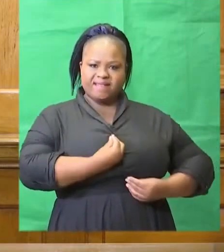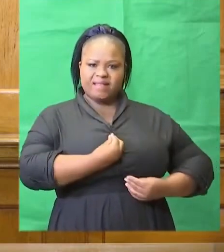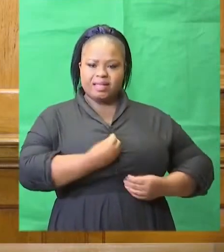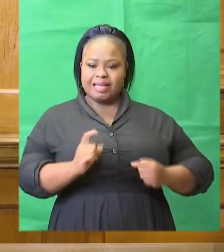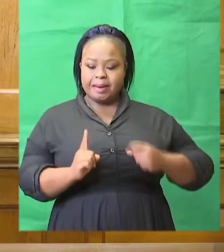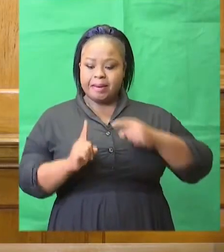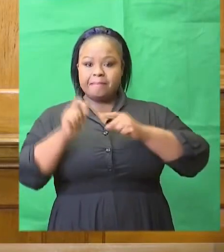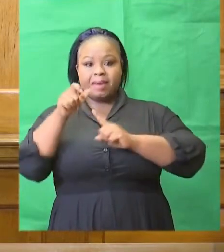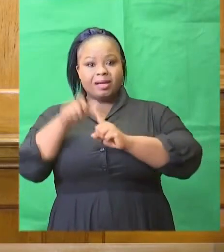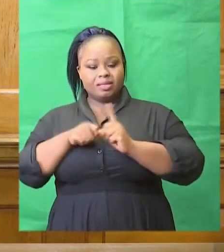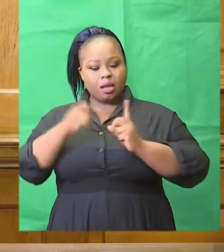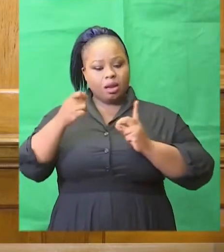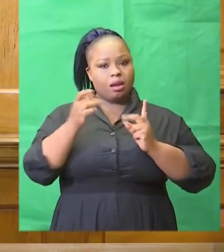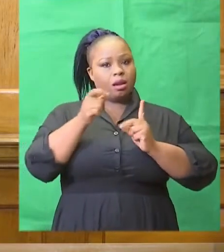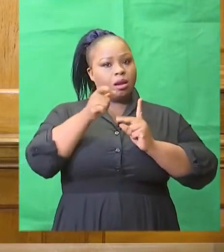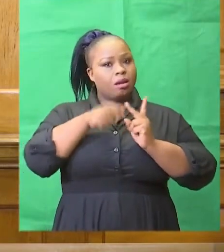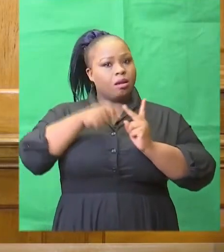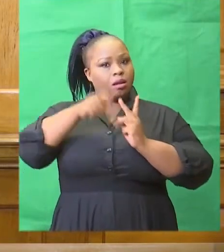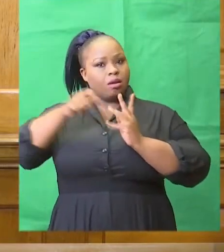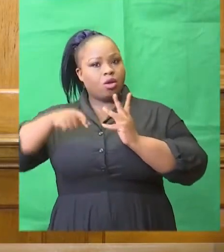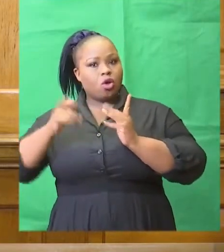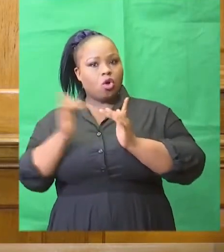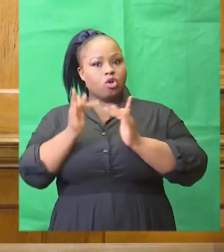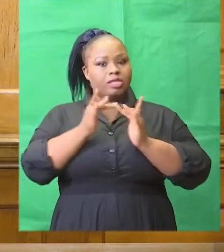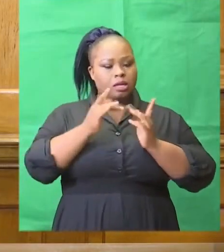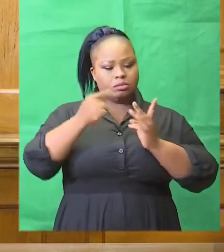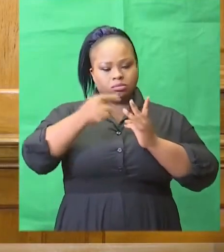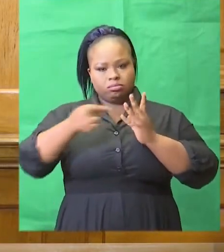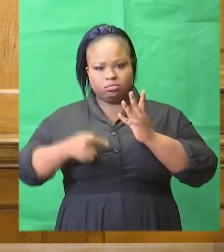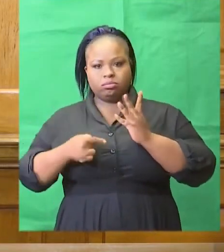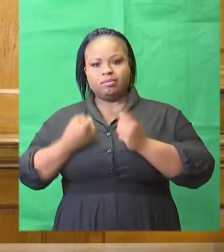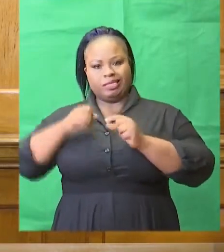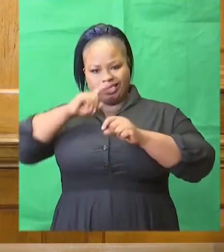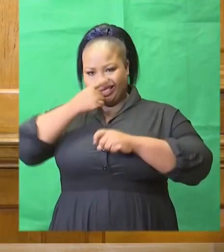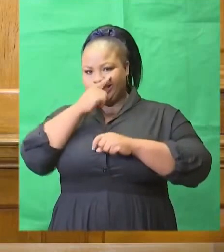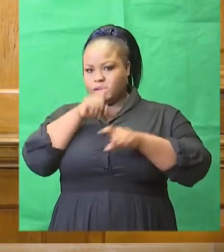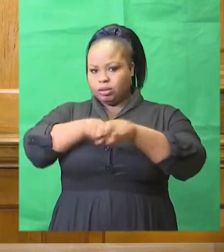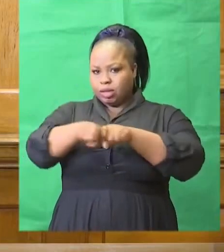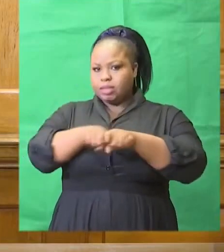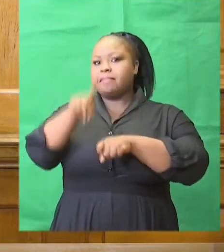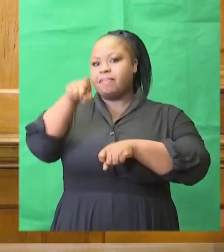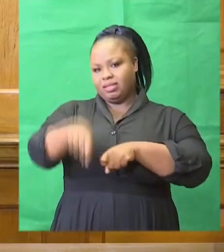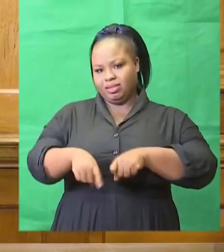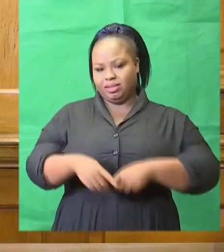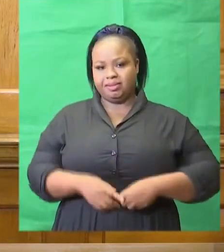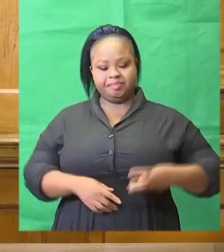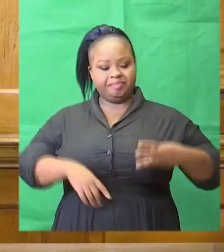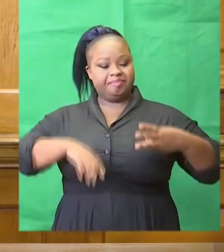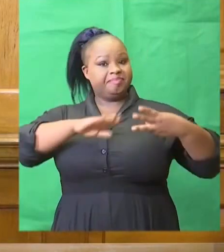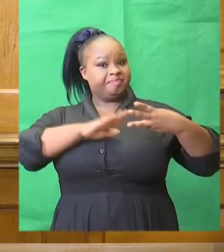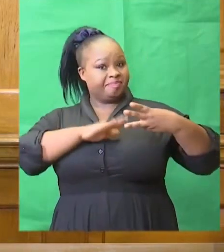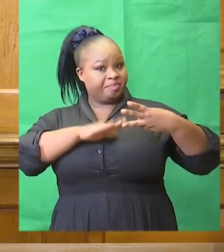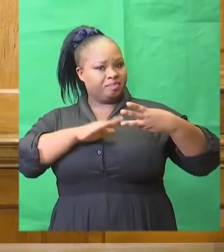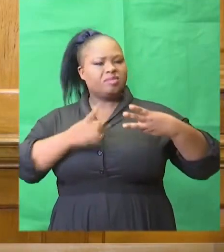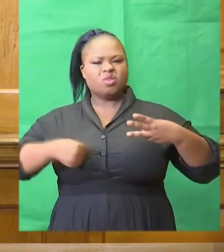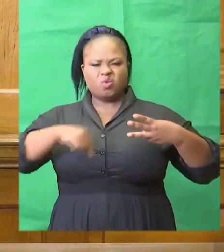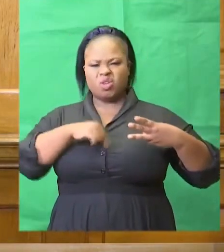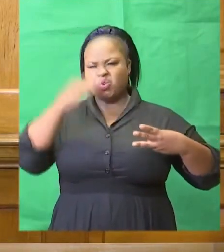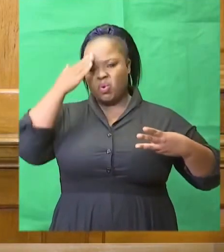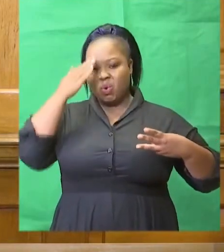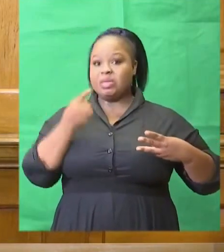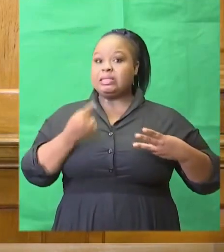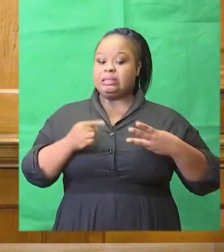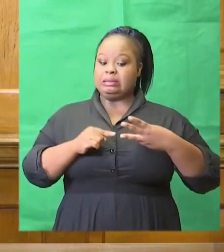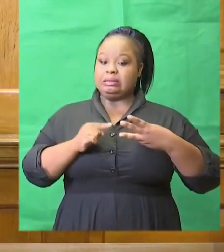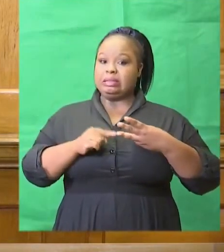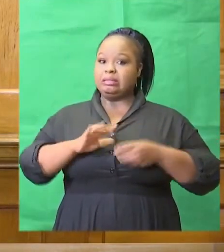tested. Thirdly, we know that this variant is different from other circulating variants and